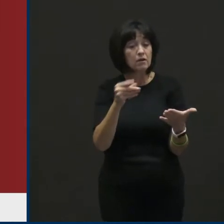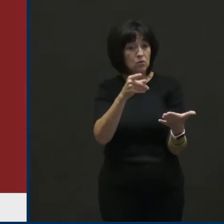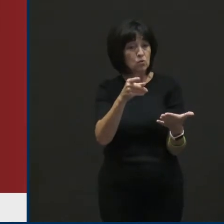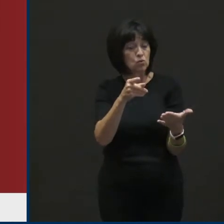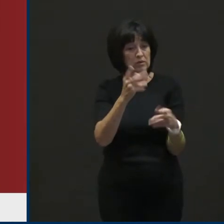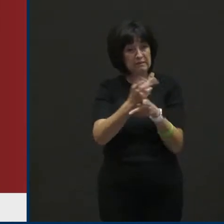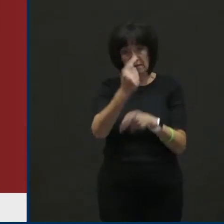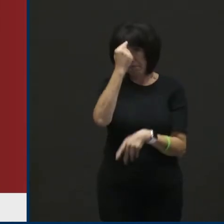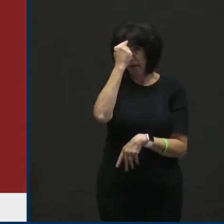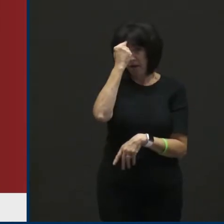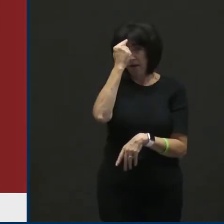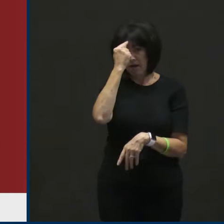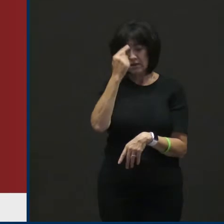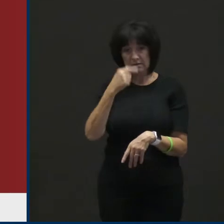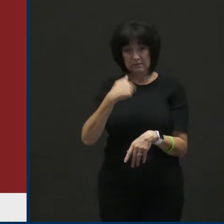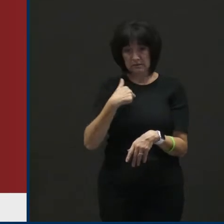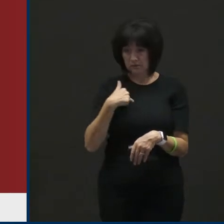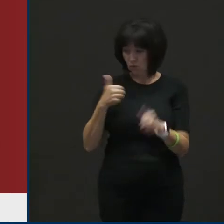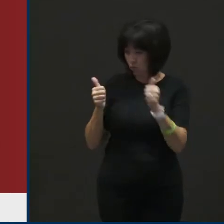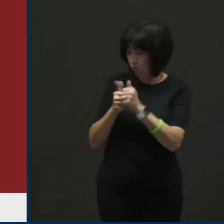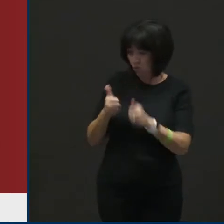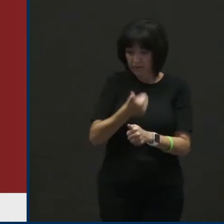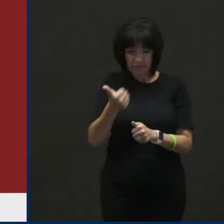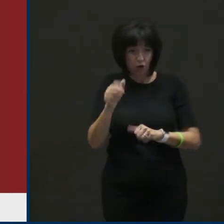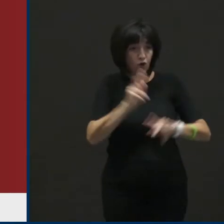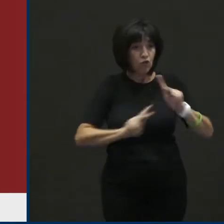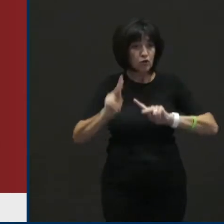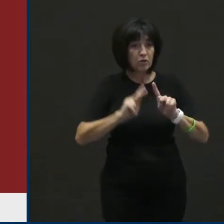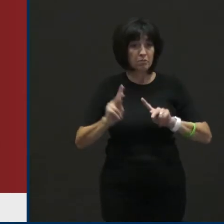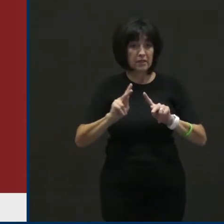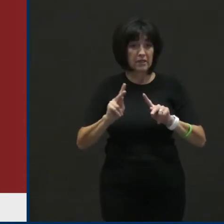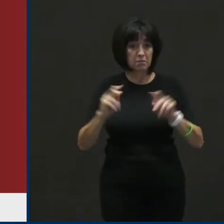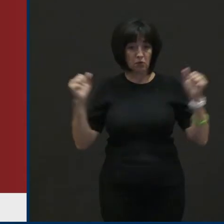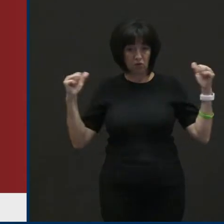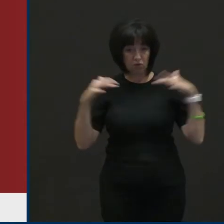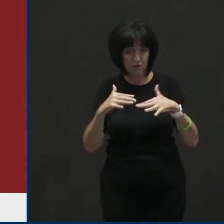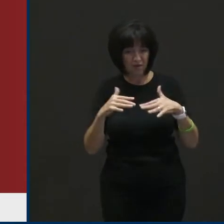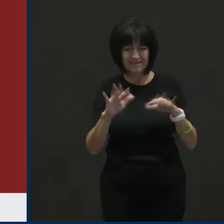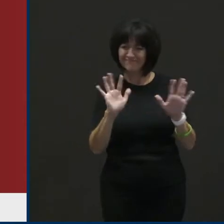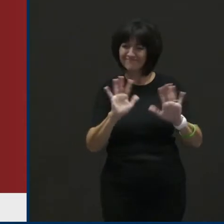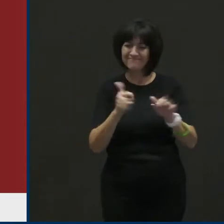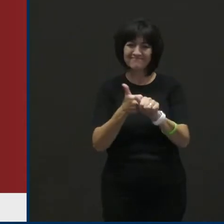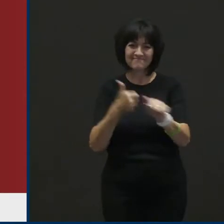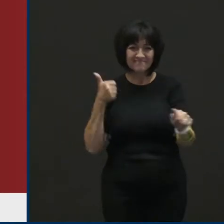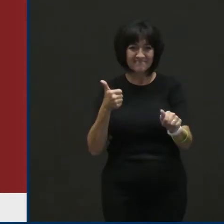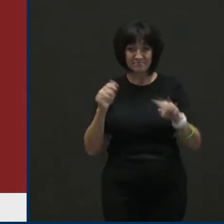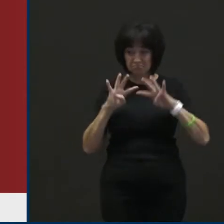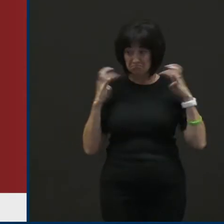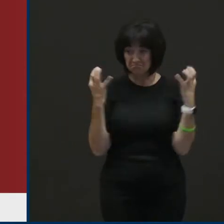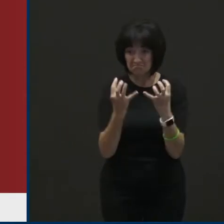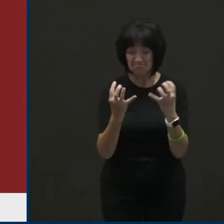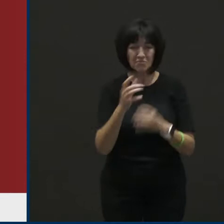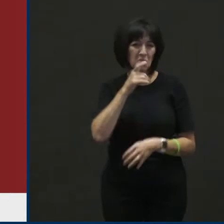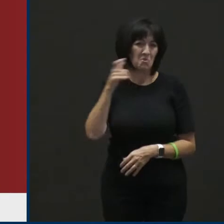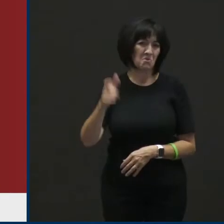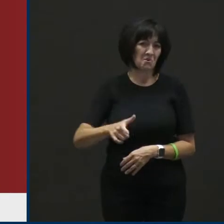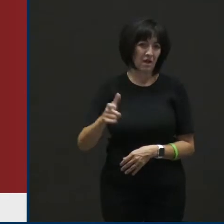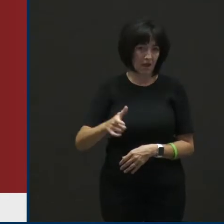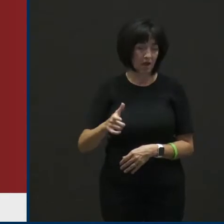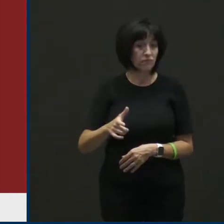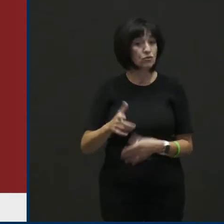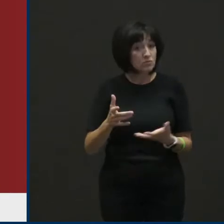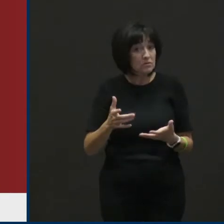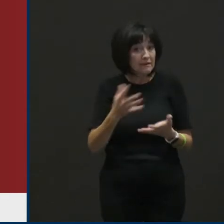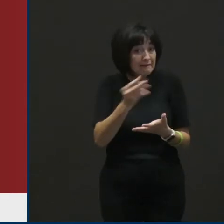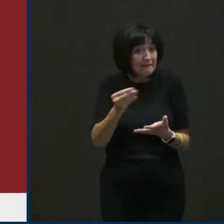mindful of interactions that you have with others that might present a risk. And so if we all do that, we're